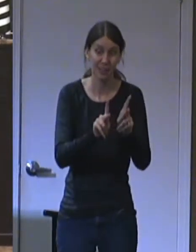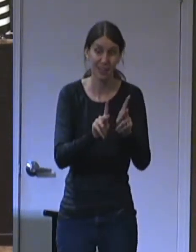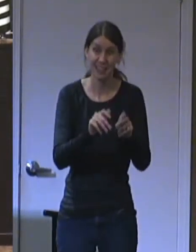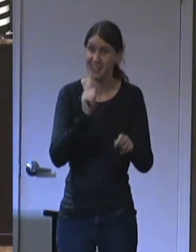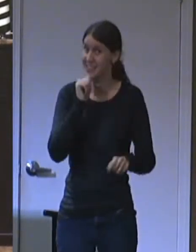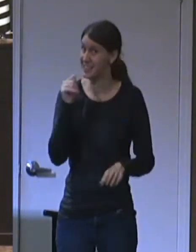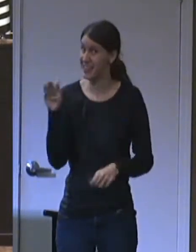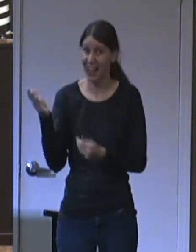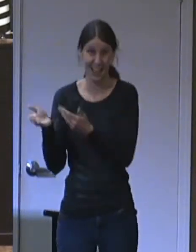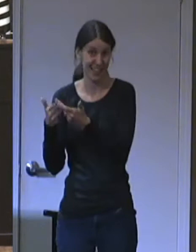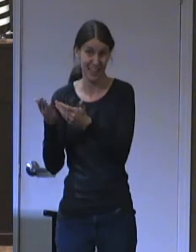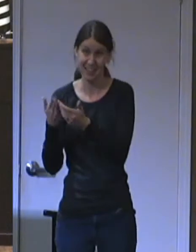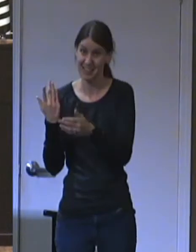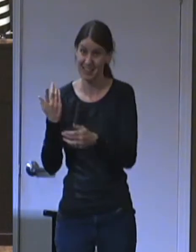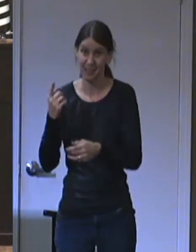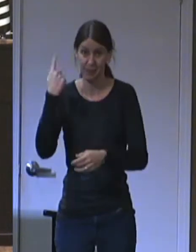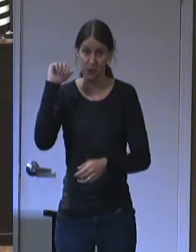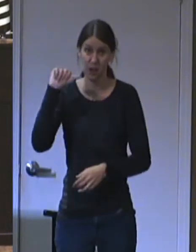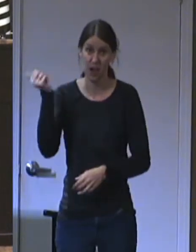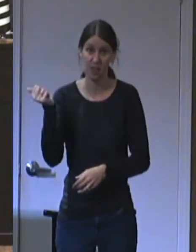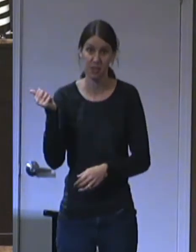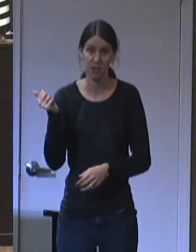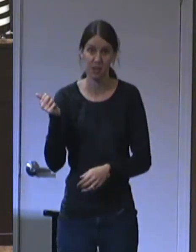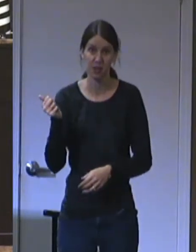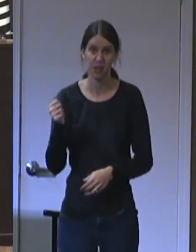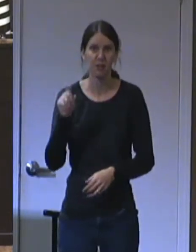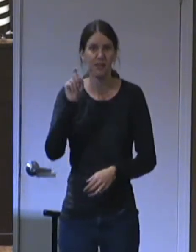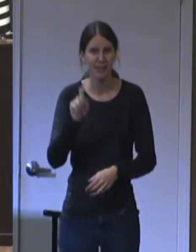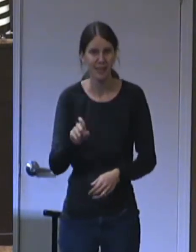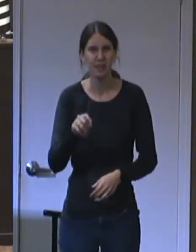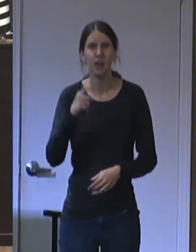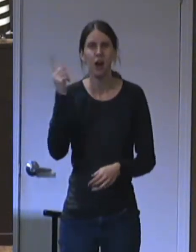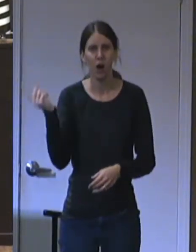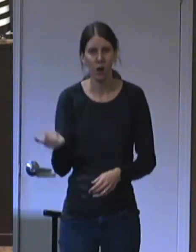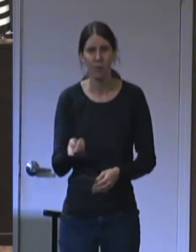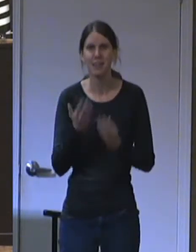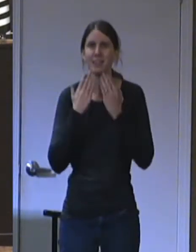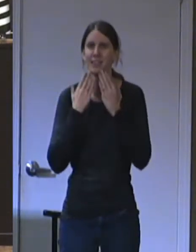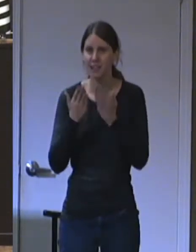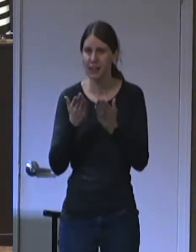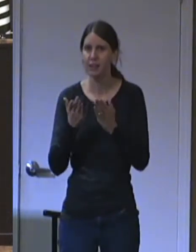it's easier for you to thank people, but you don't think about thanking God all the time.